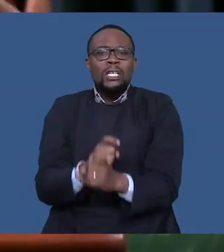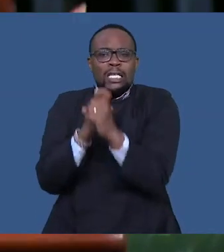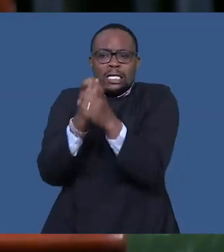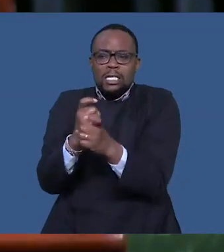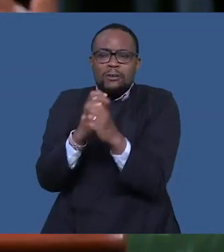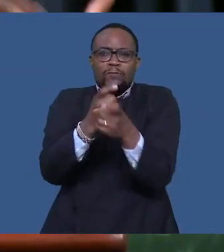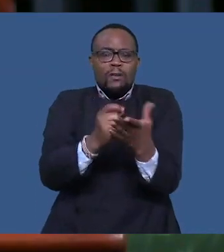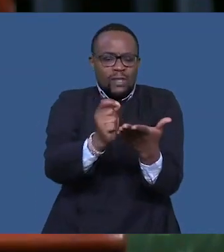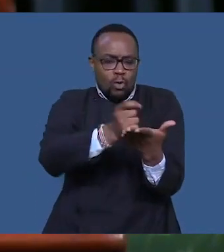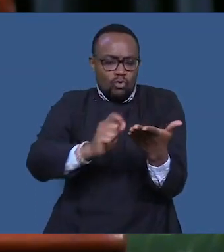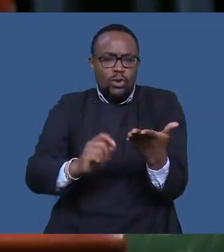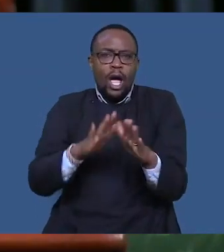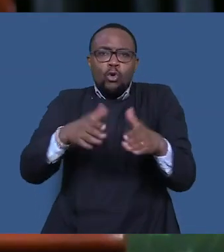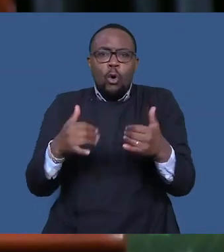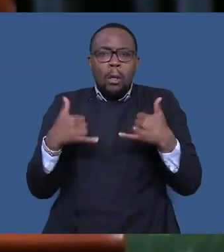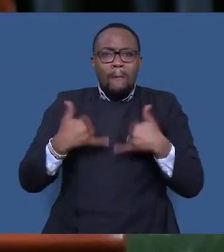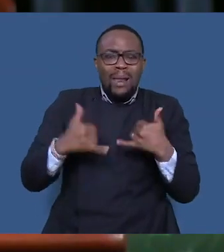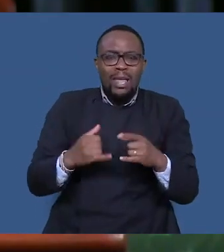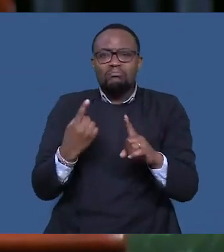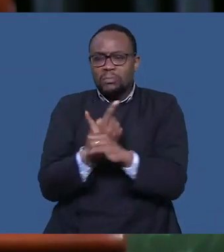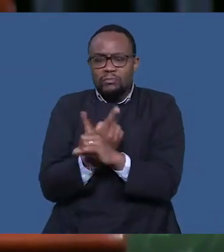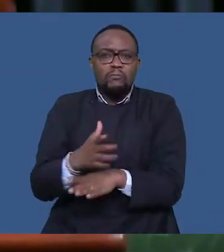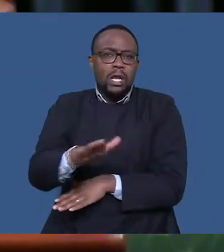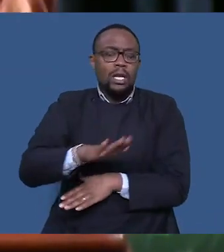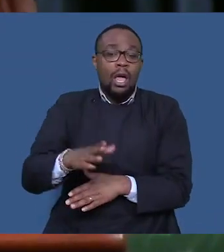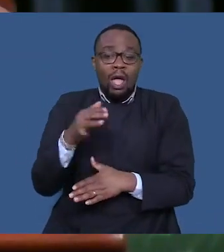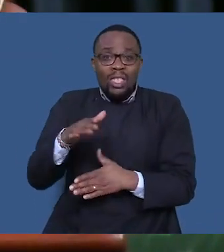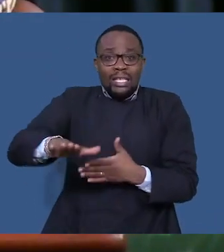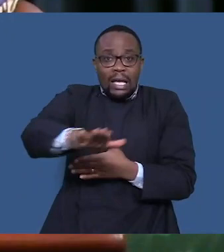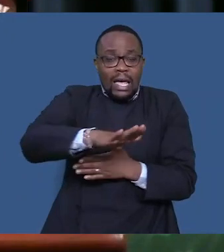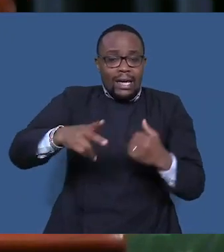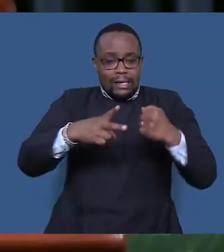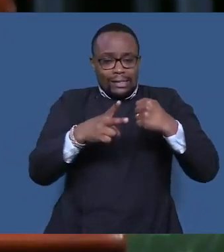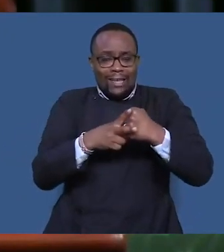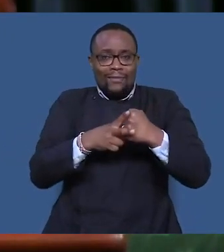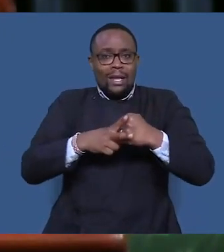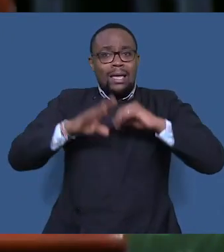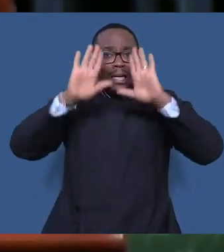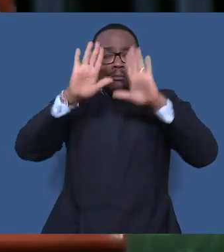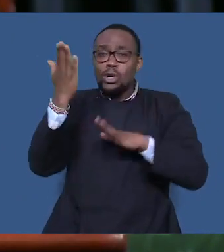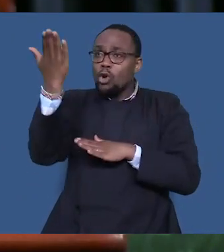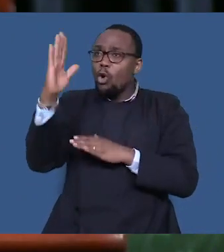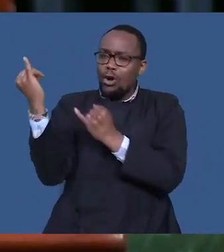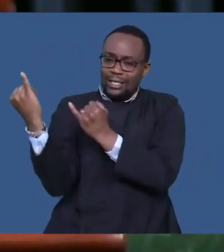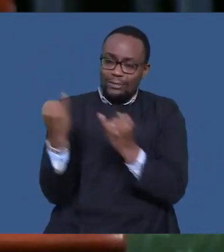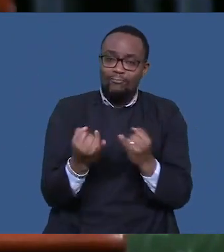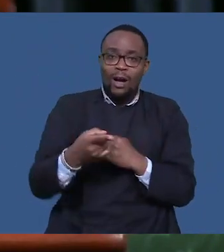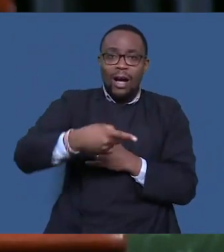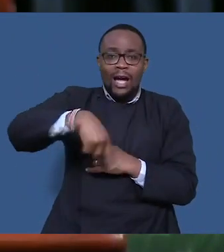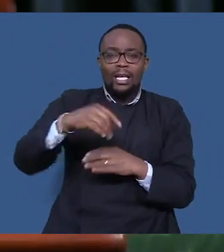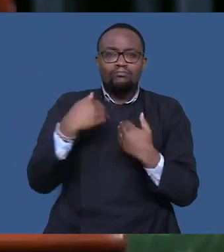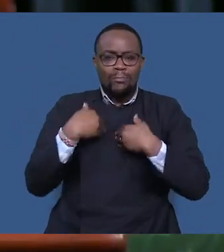of writing, acting and all of that. So these spheres of influence are the areas that God would have us take responsibility